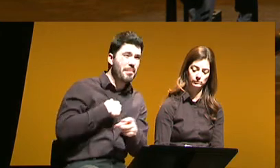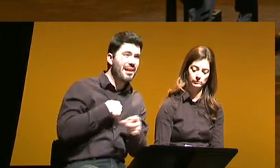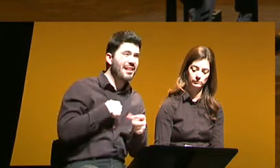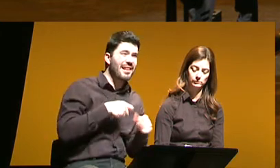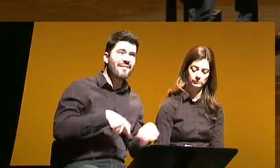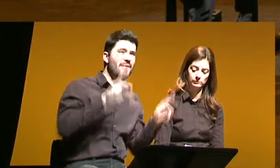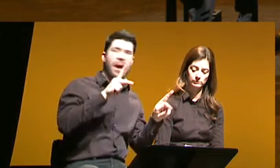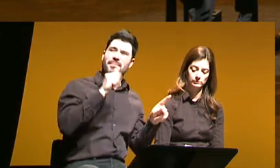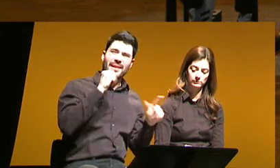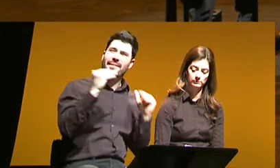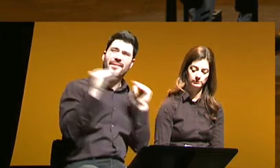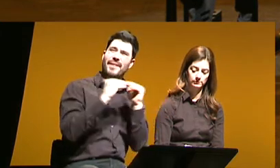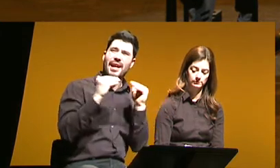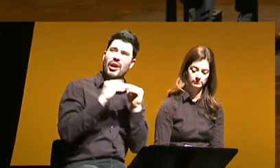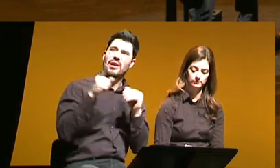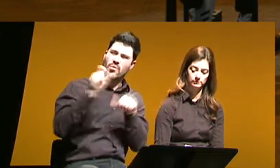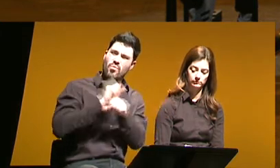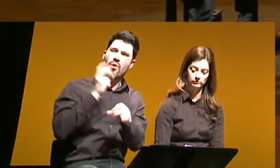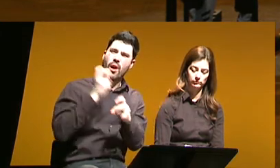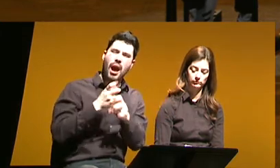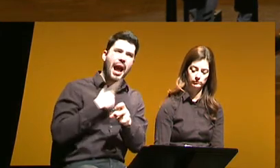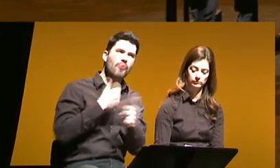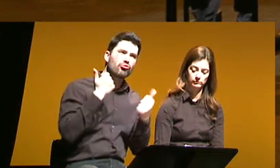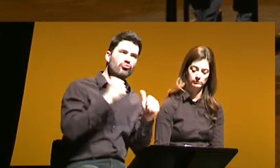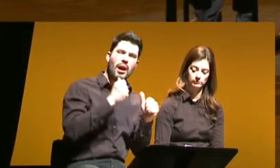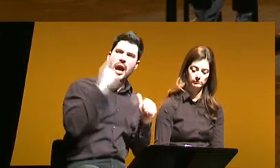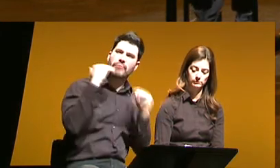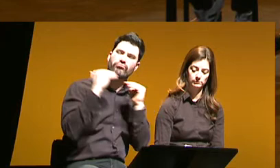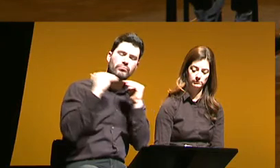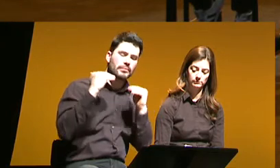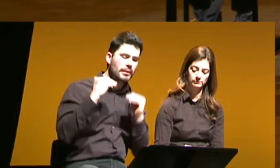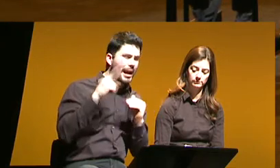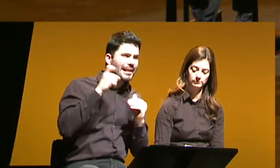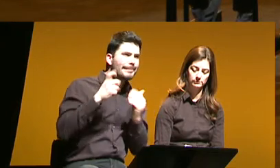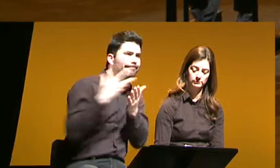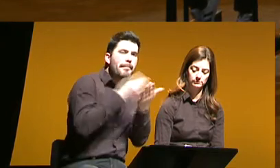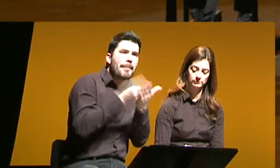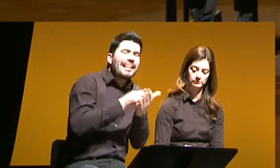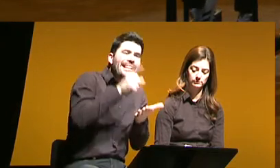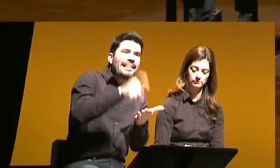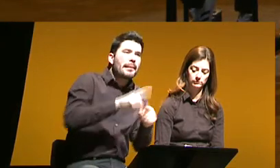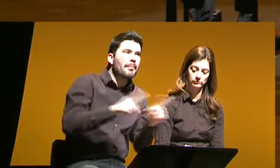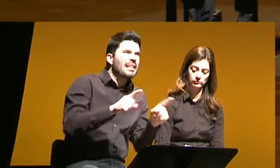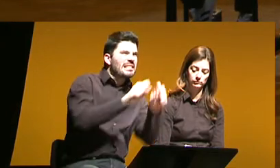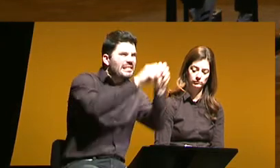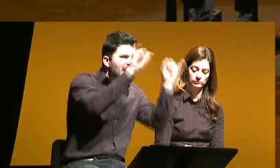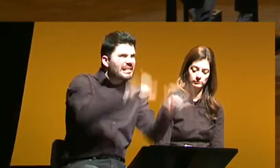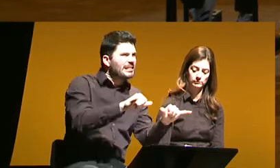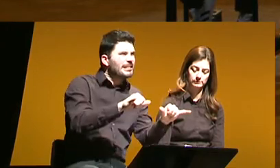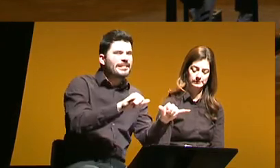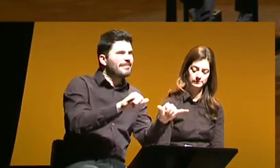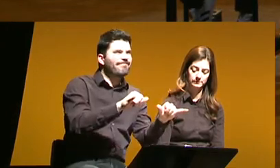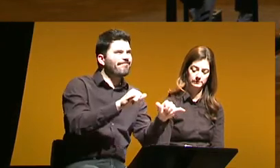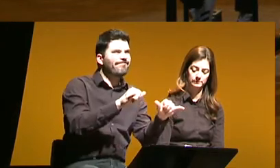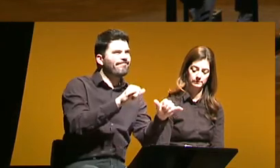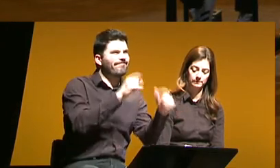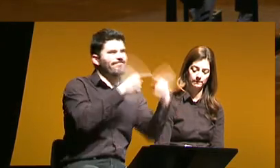his sacrifices worthwhile. I got to make a living, but I don't like the system. So how do I